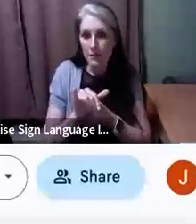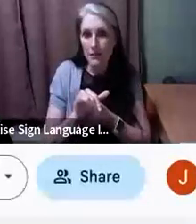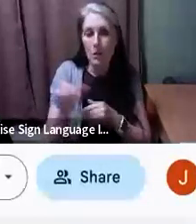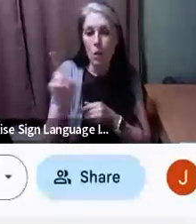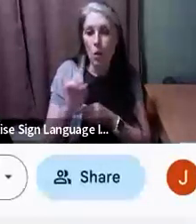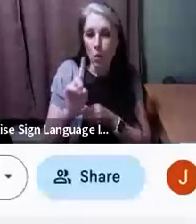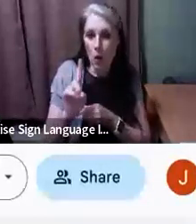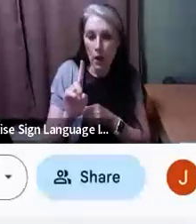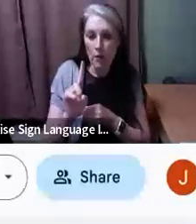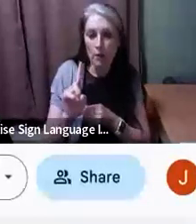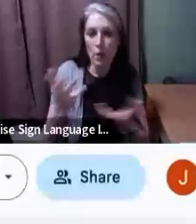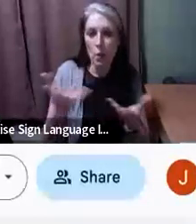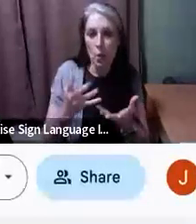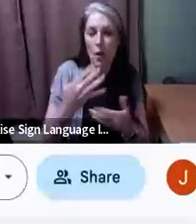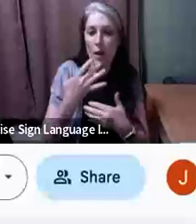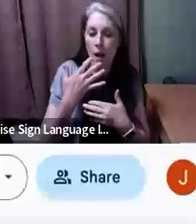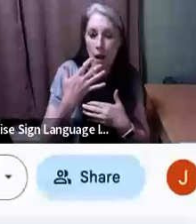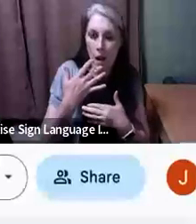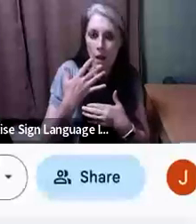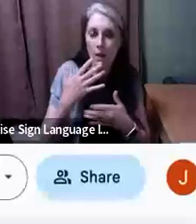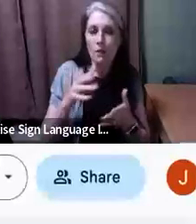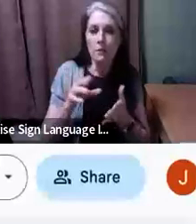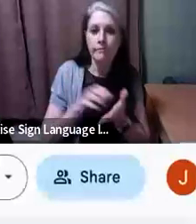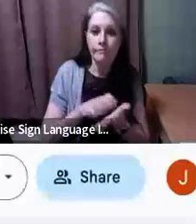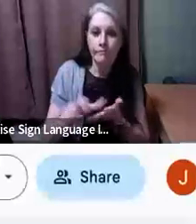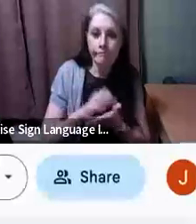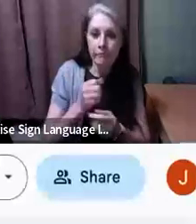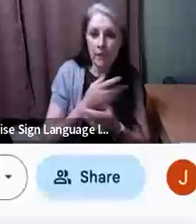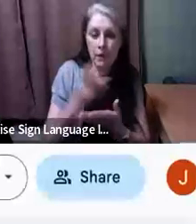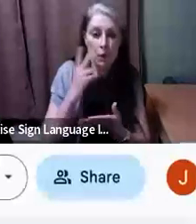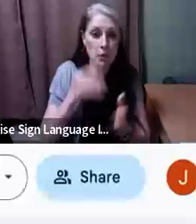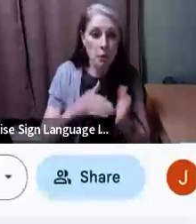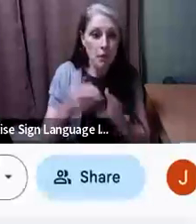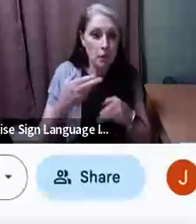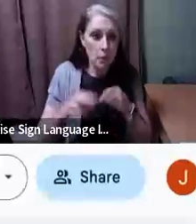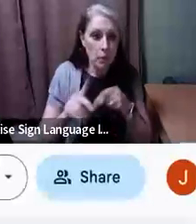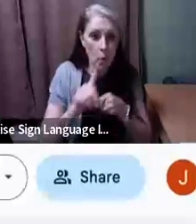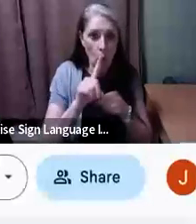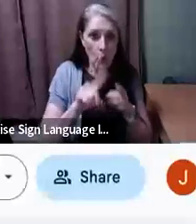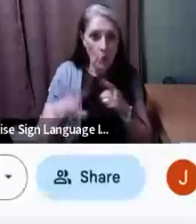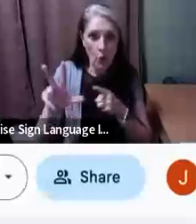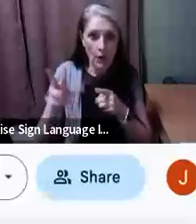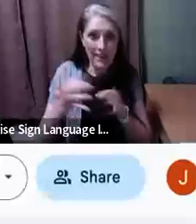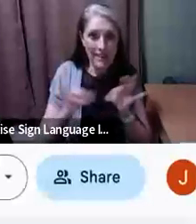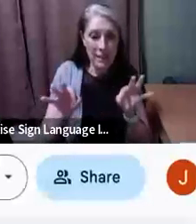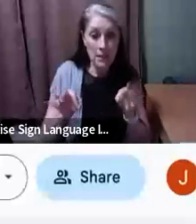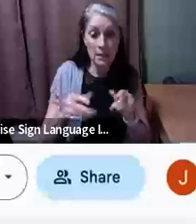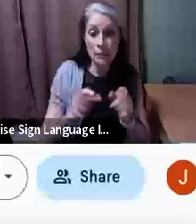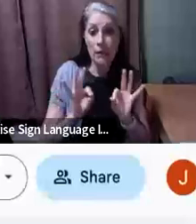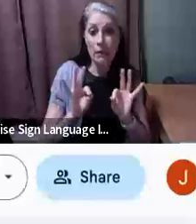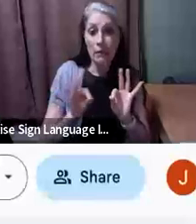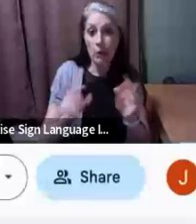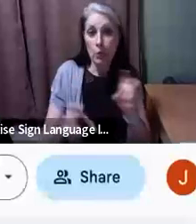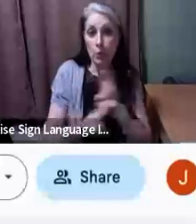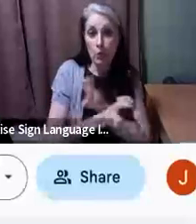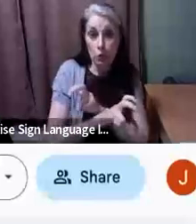it is, colors, textures that you're seeing, and it's oftentimes very brief, 1 to 3 sentences. We're going to practice that in